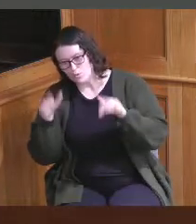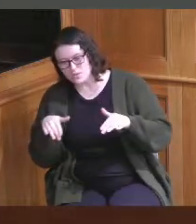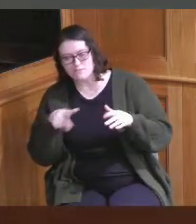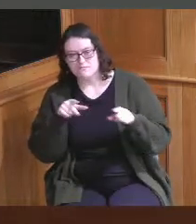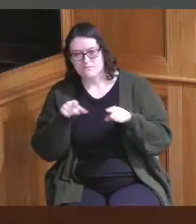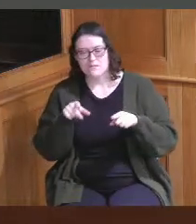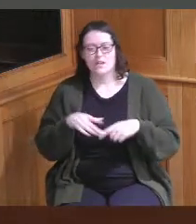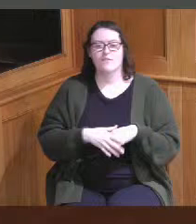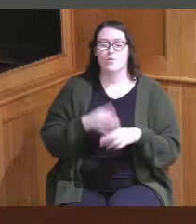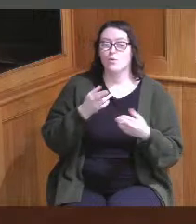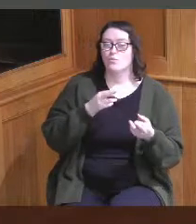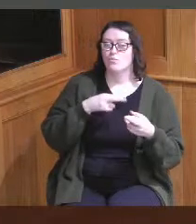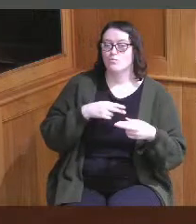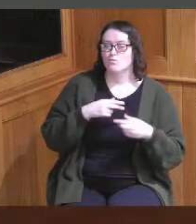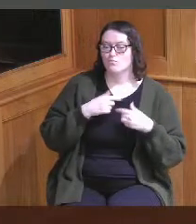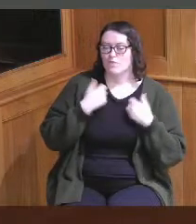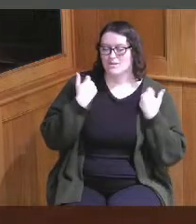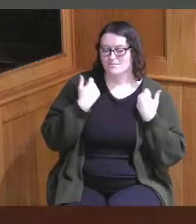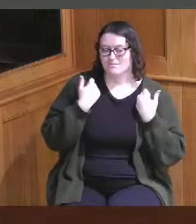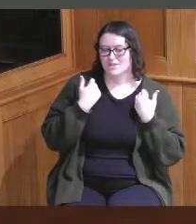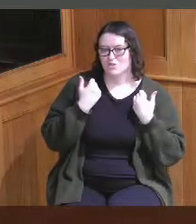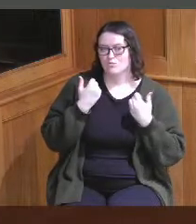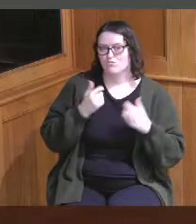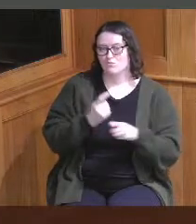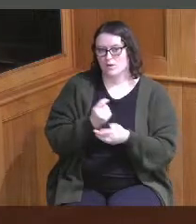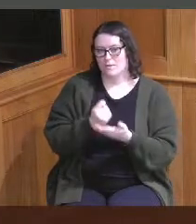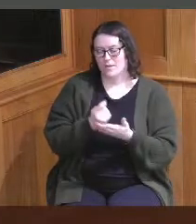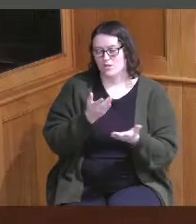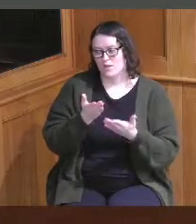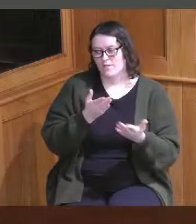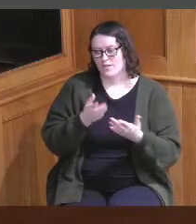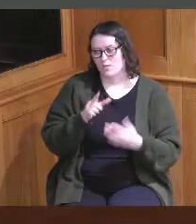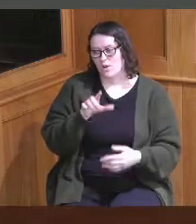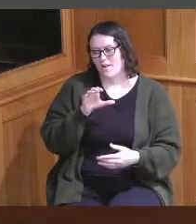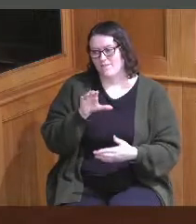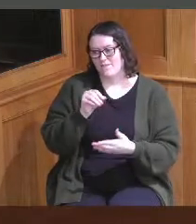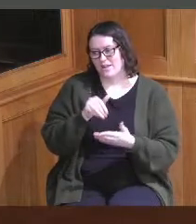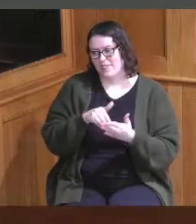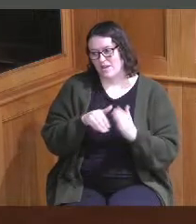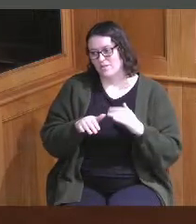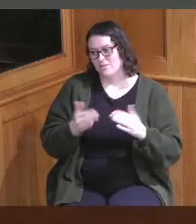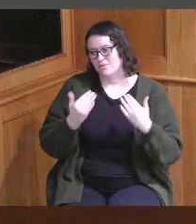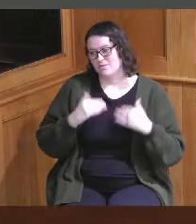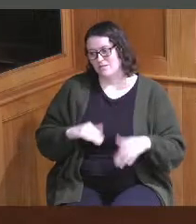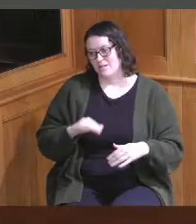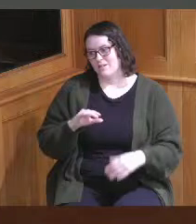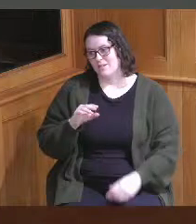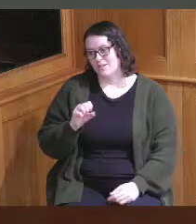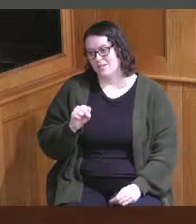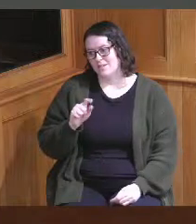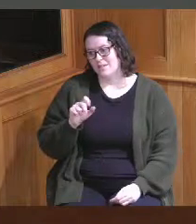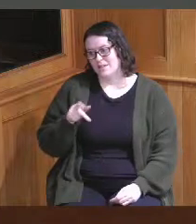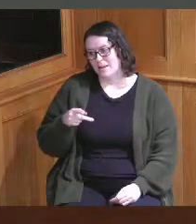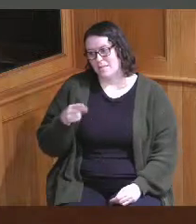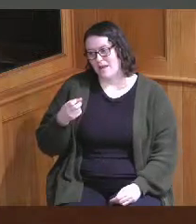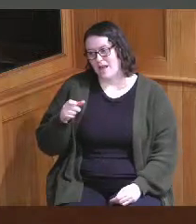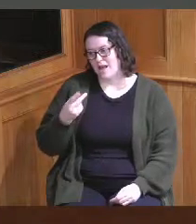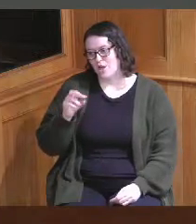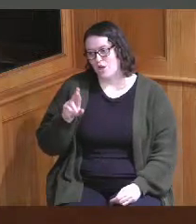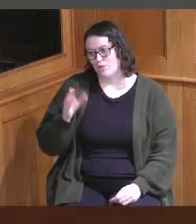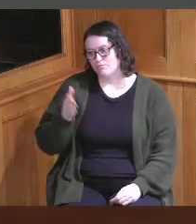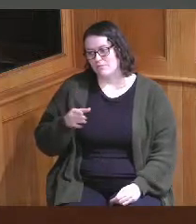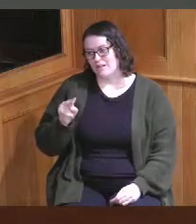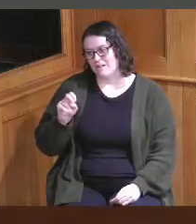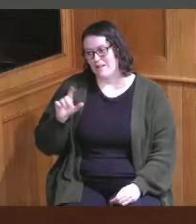treatment services, $150,000. Item 31 is an agreement with Step Higher Inc., Nella's Place for independent